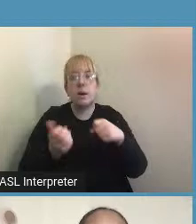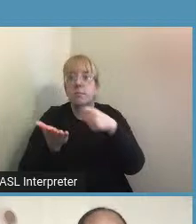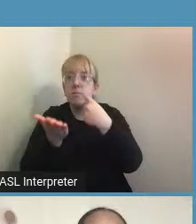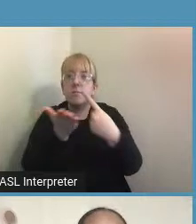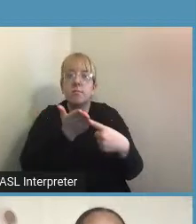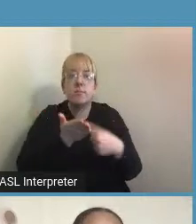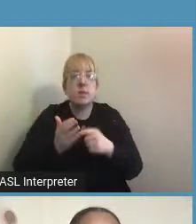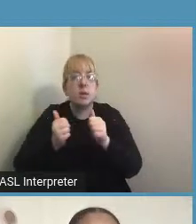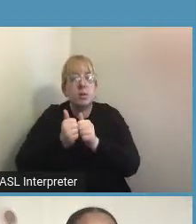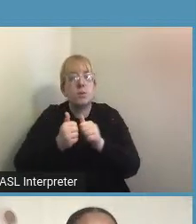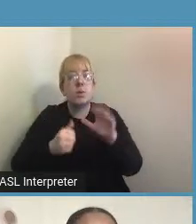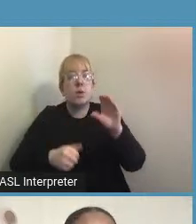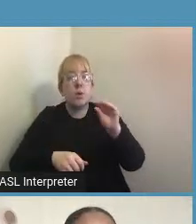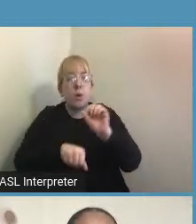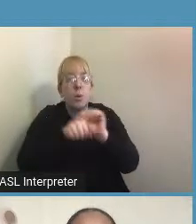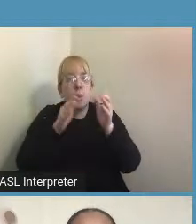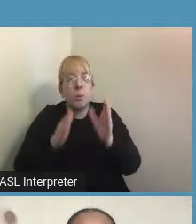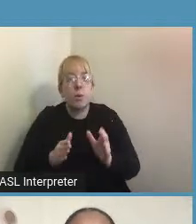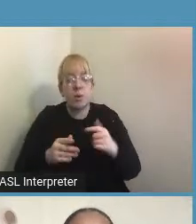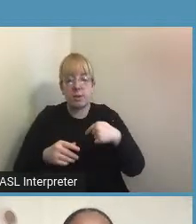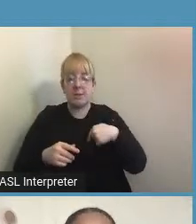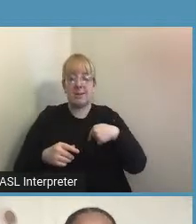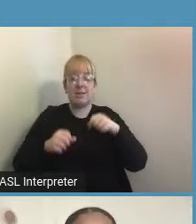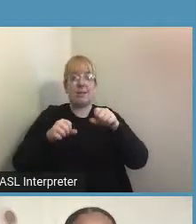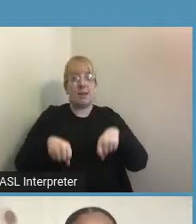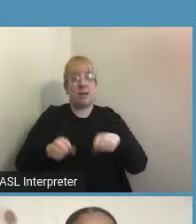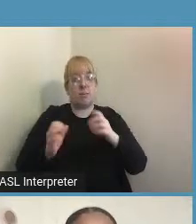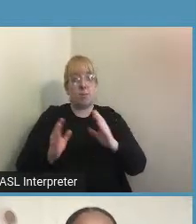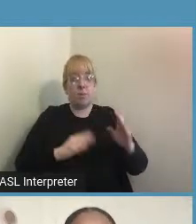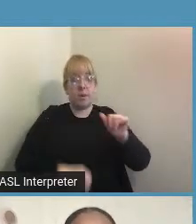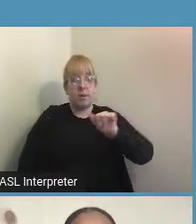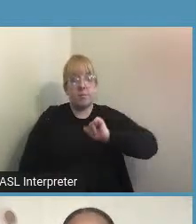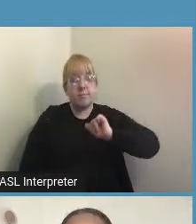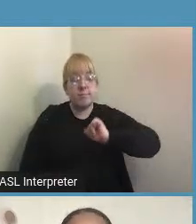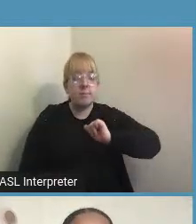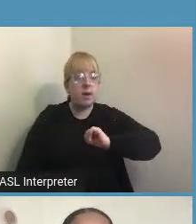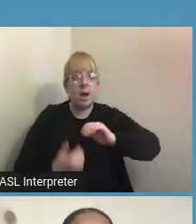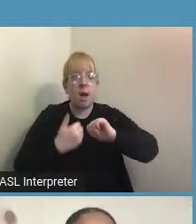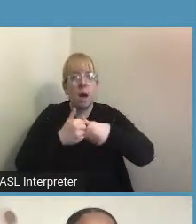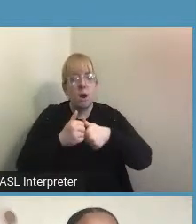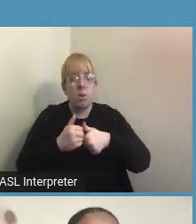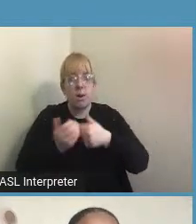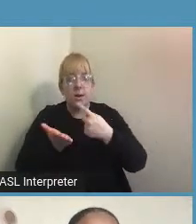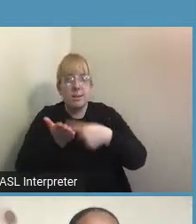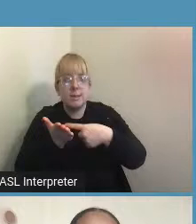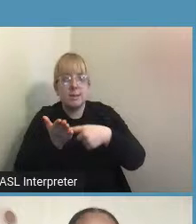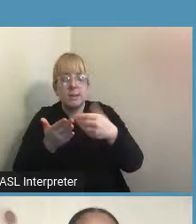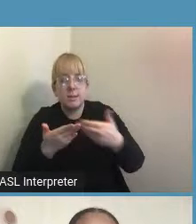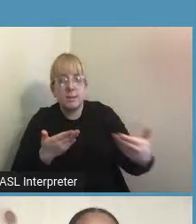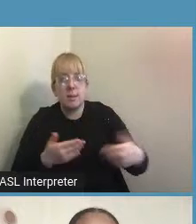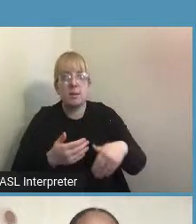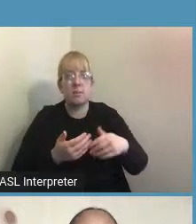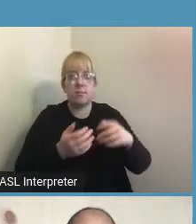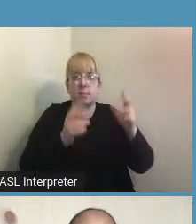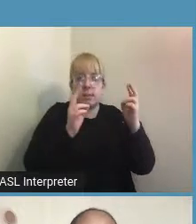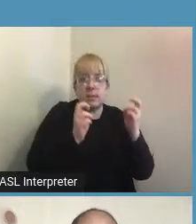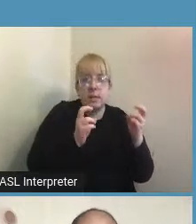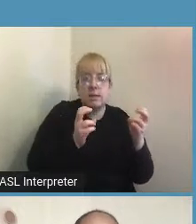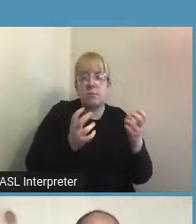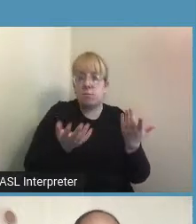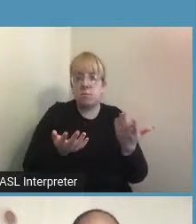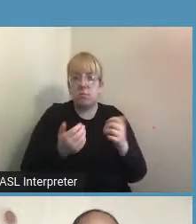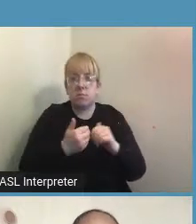You can prepare yourself for how you're going to talk about the object or the topic on the internet. And you can